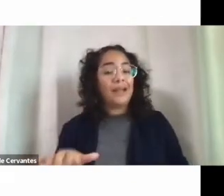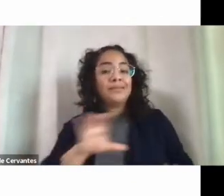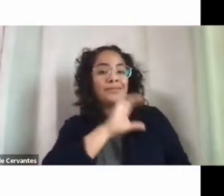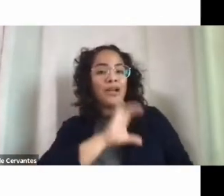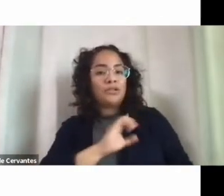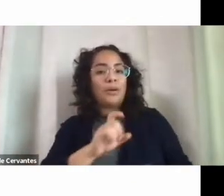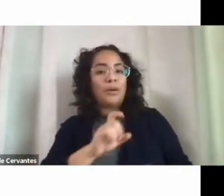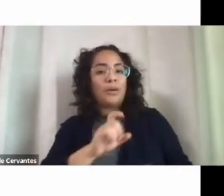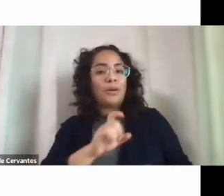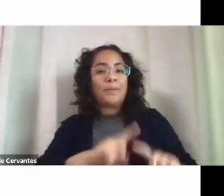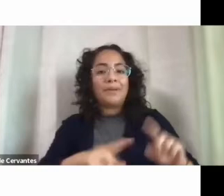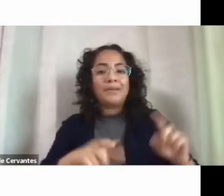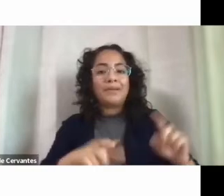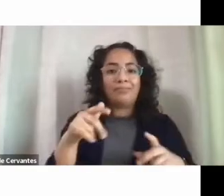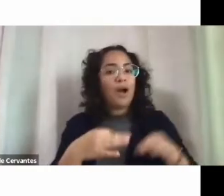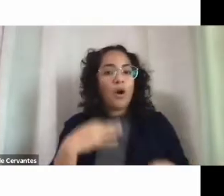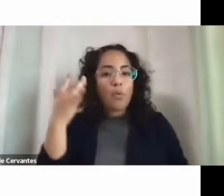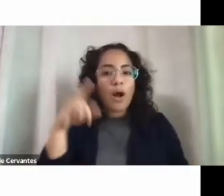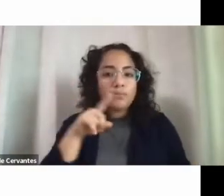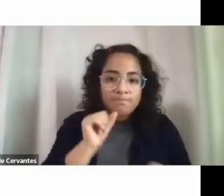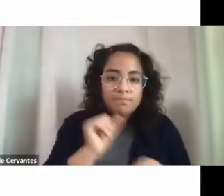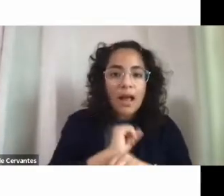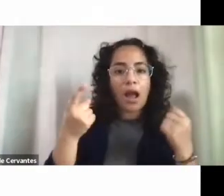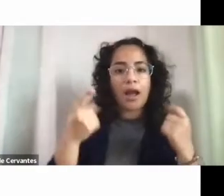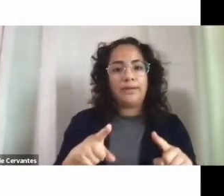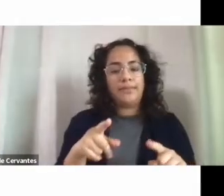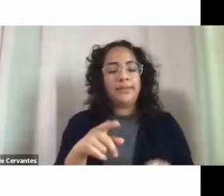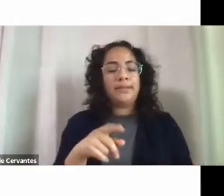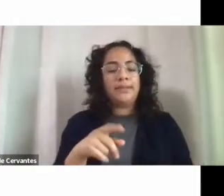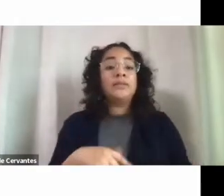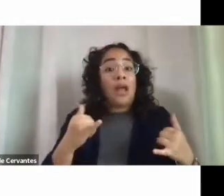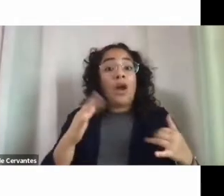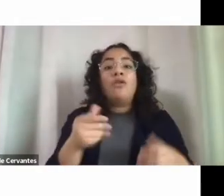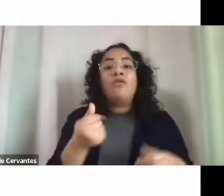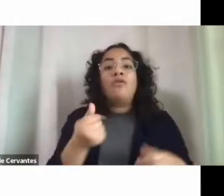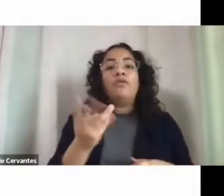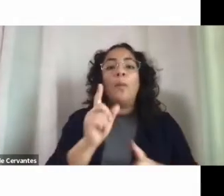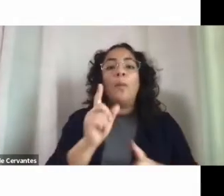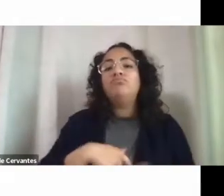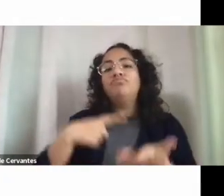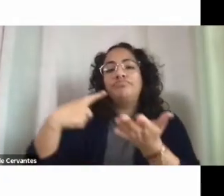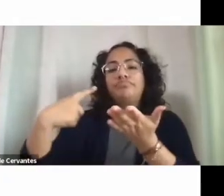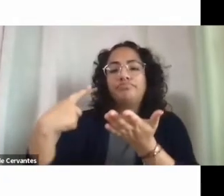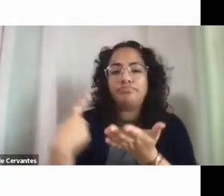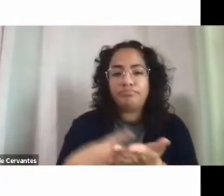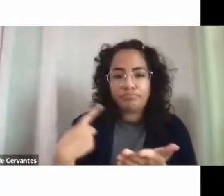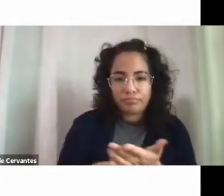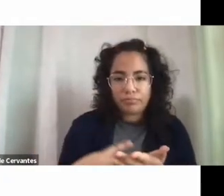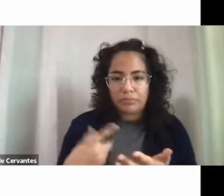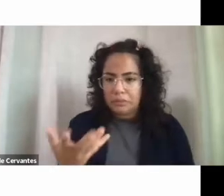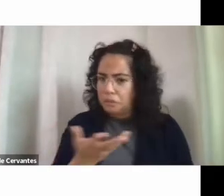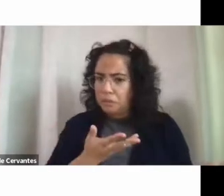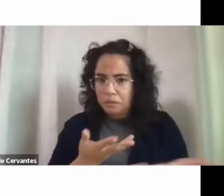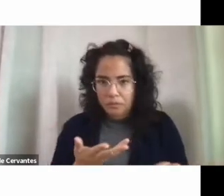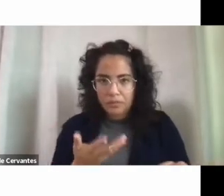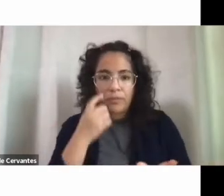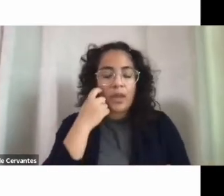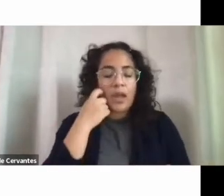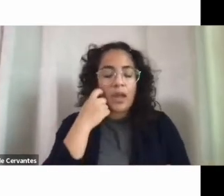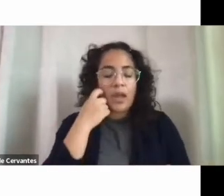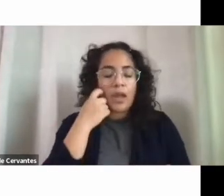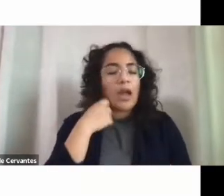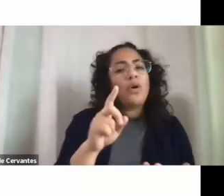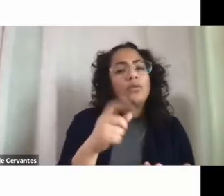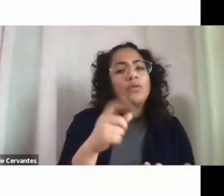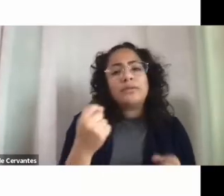actually happens in people. So I'm just going to spend a few minutes and talk through where we're at in terms of understanding what